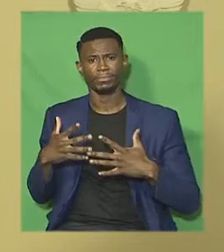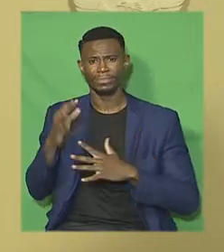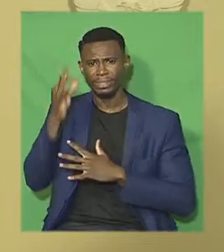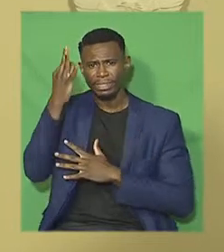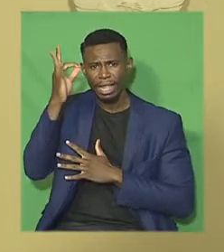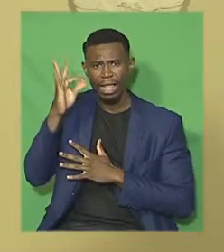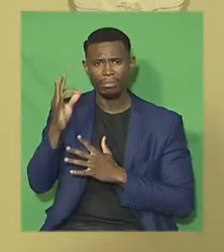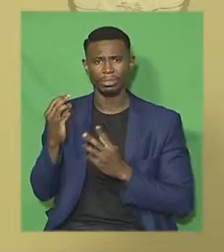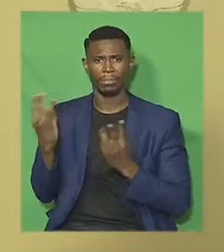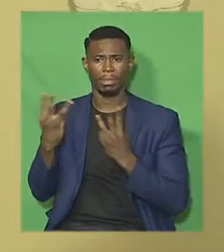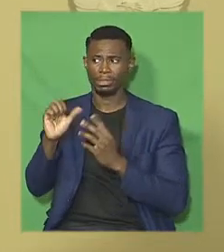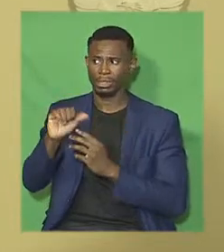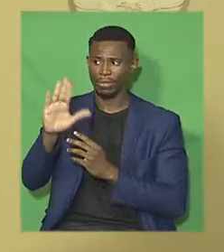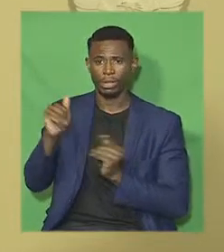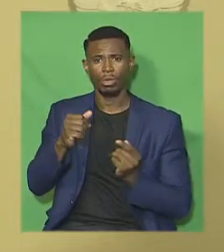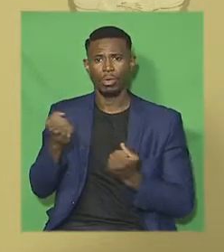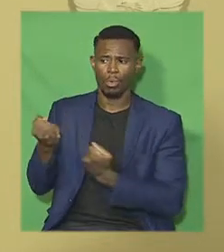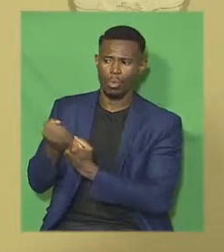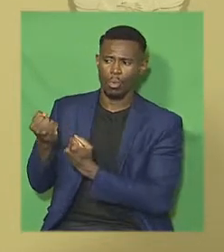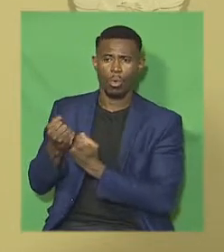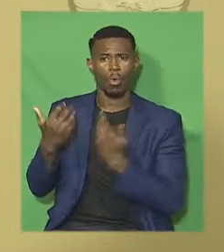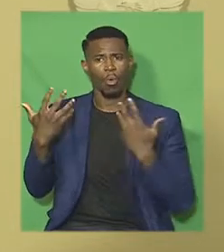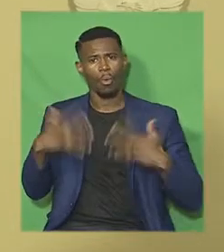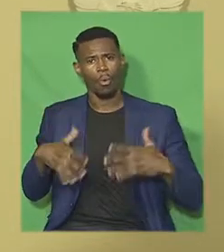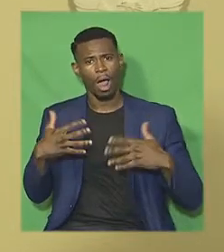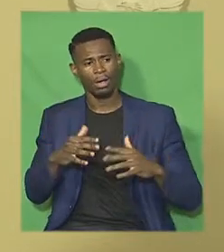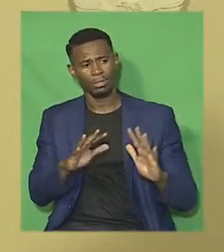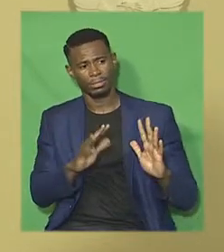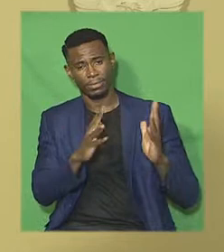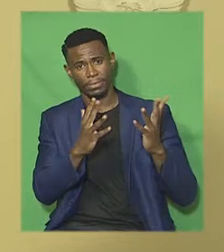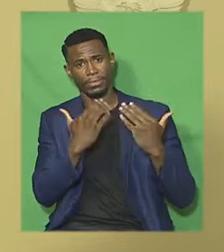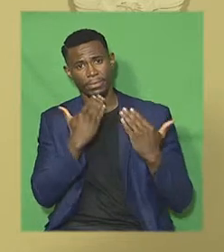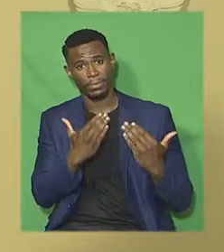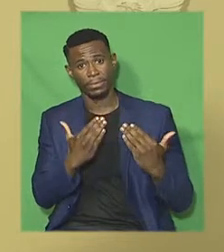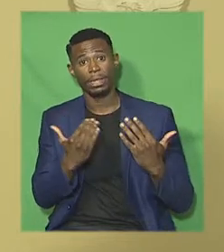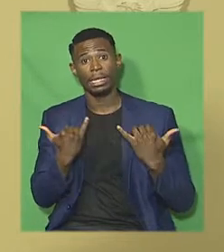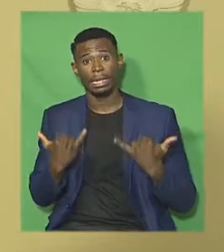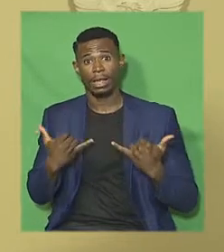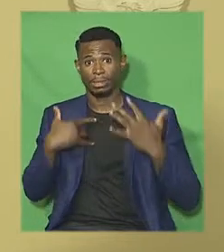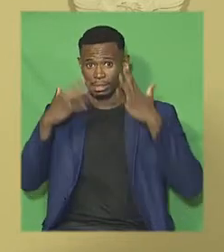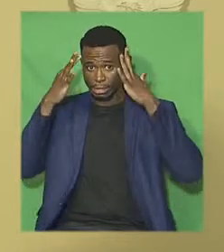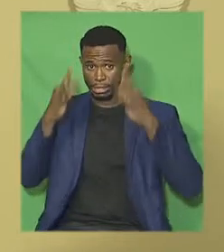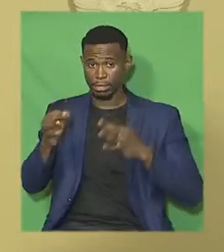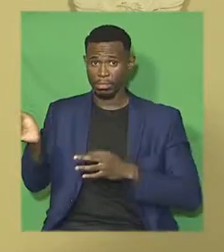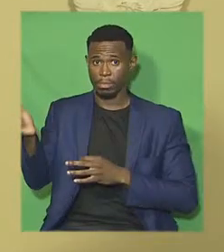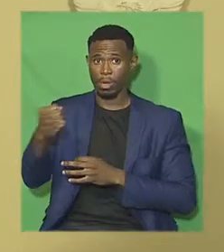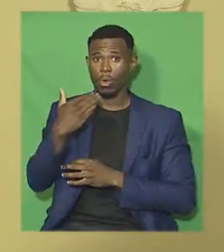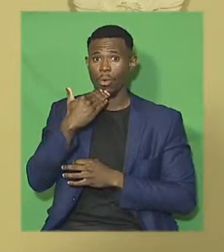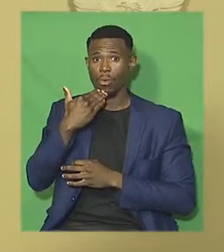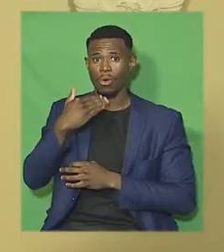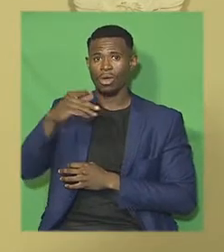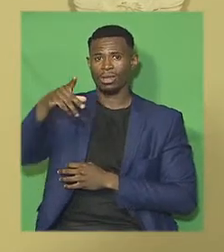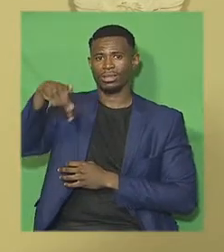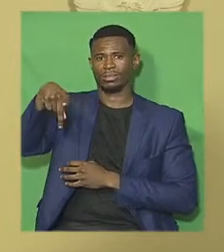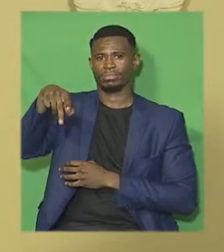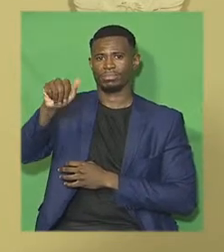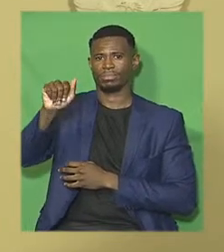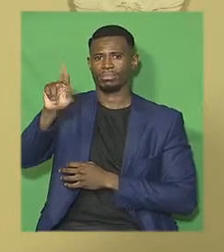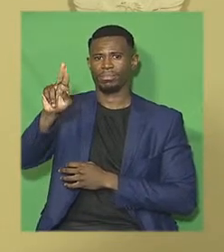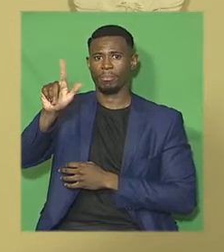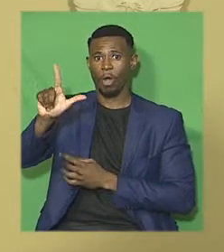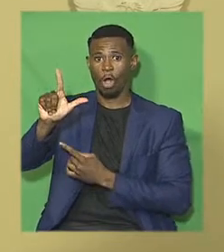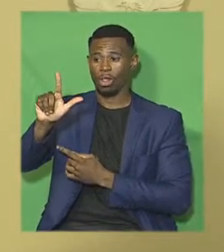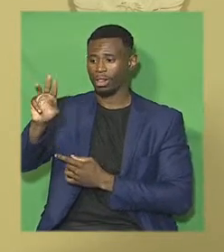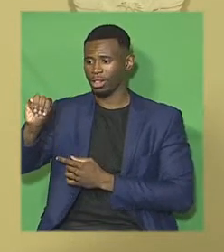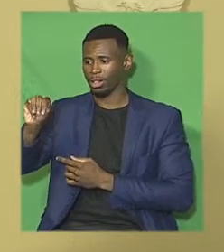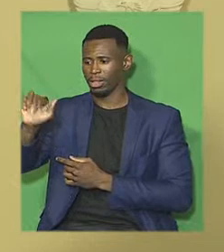Africa. I have accordingly decided to appoint Mr. Paul Mashatile as Deputy